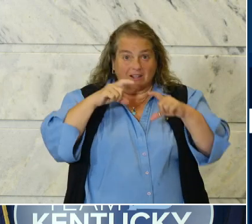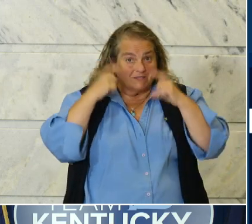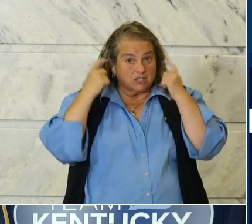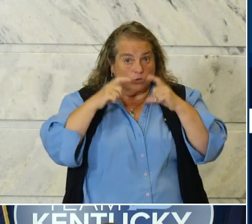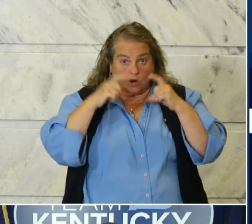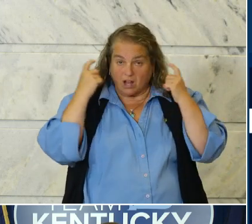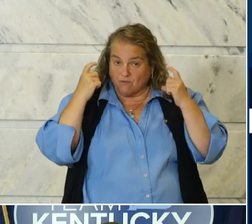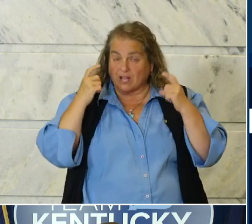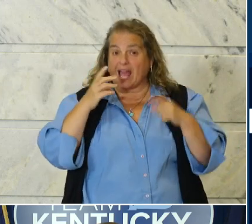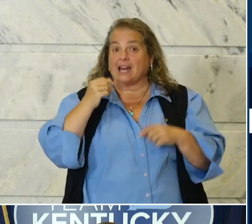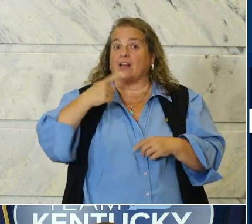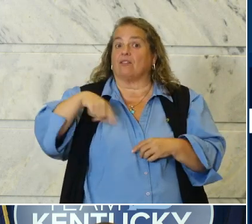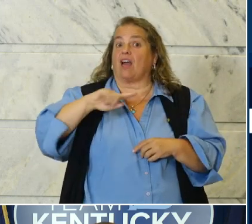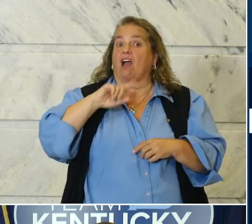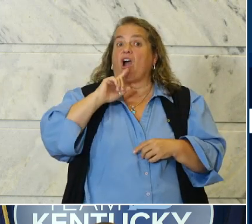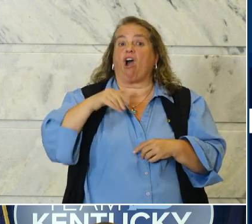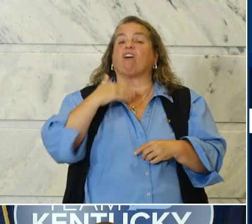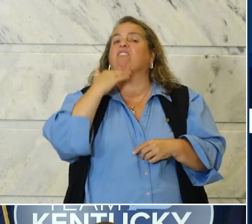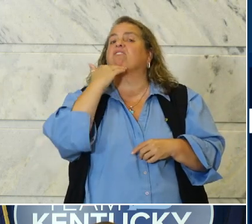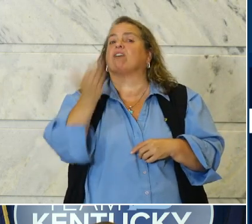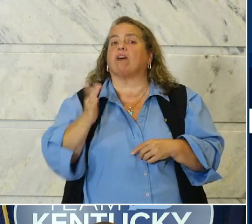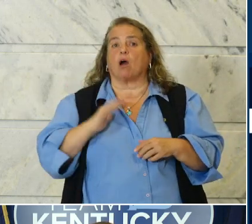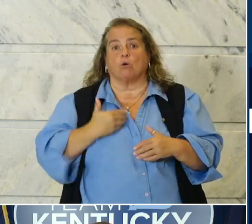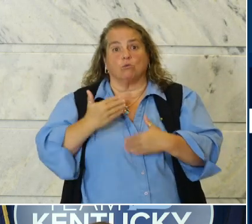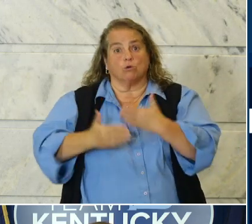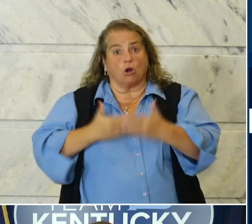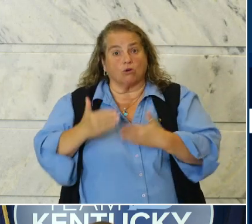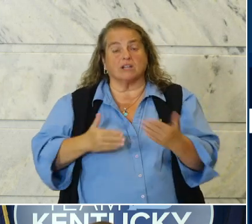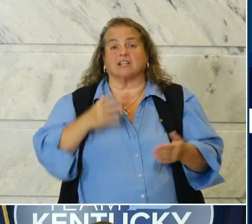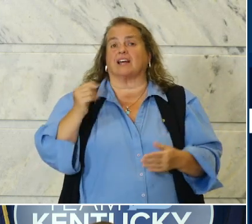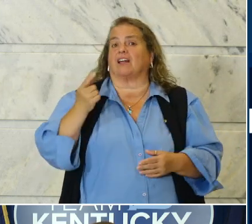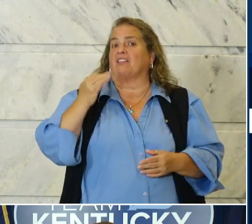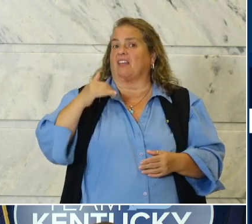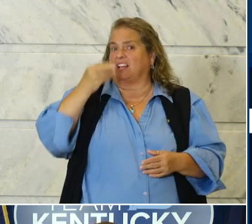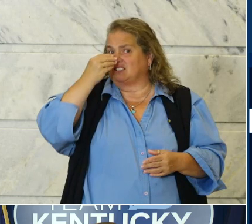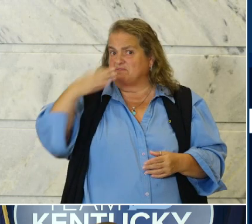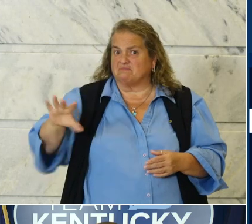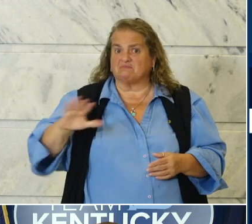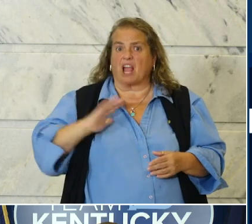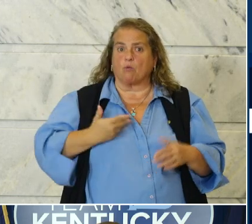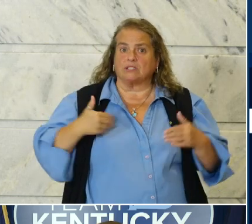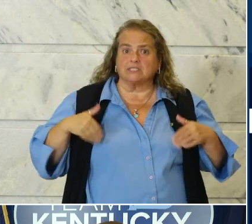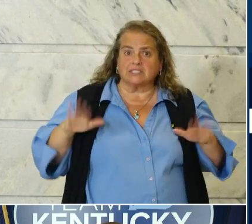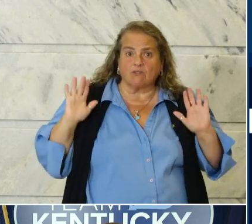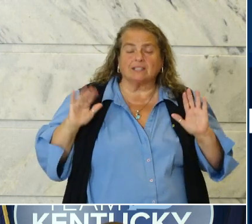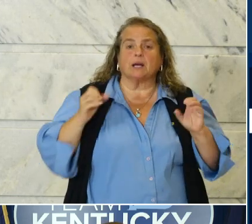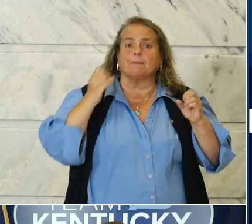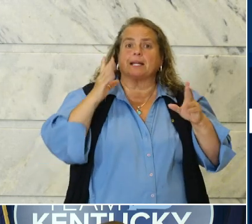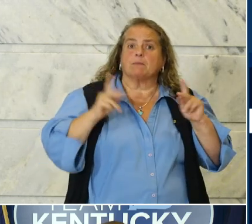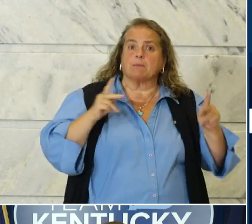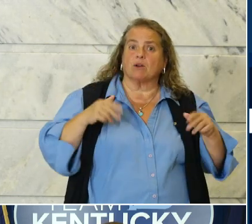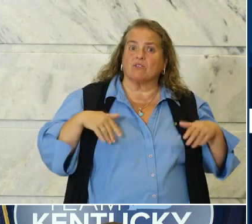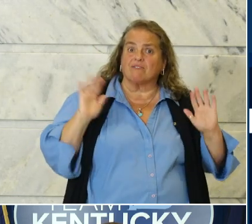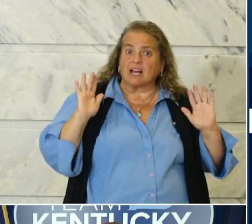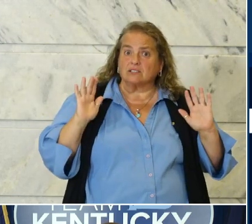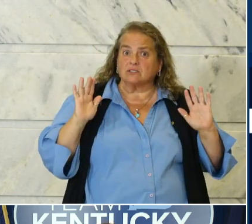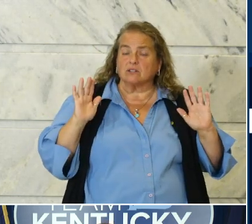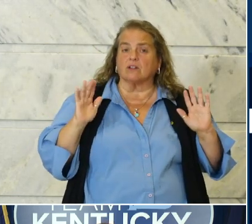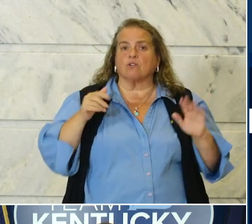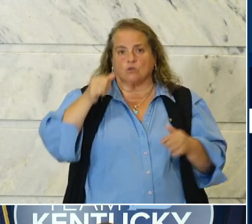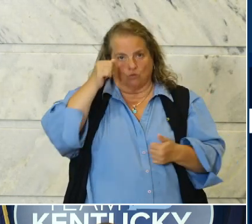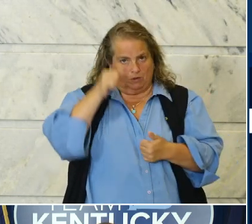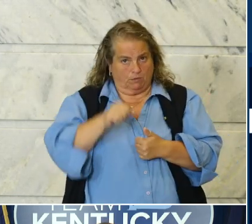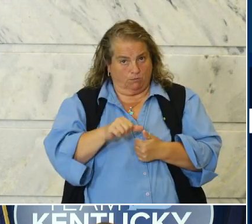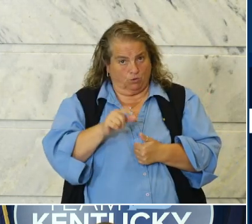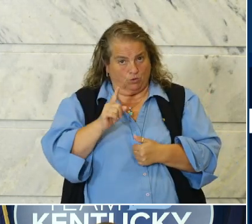coverings, then they are thwarting the progress and they are thwarting the sacrifice that so many others are making.